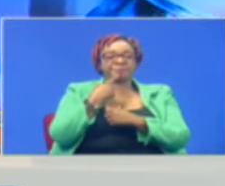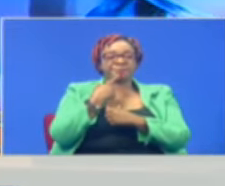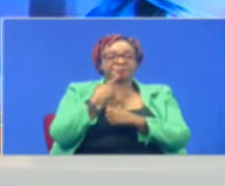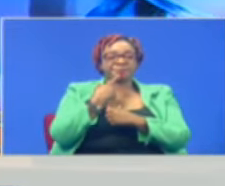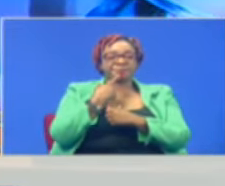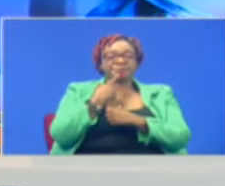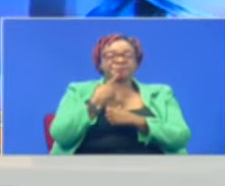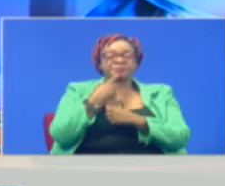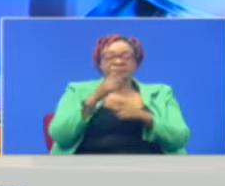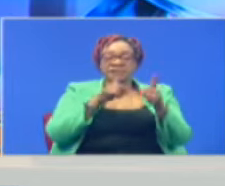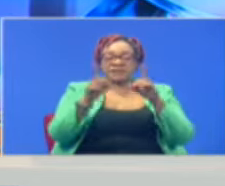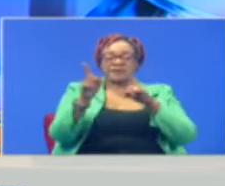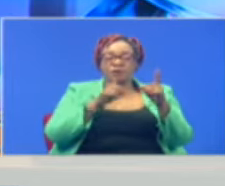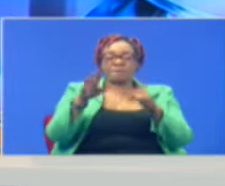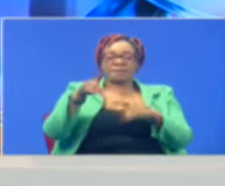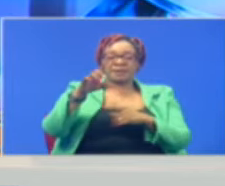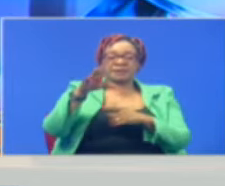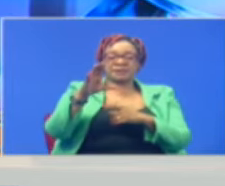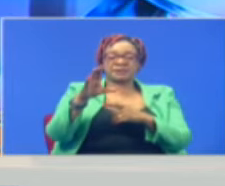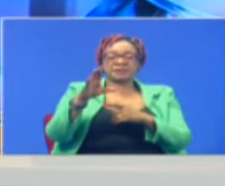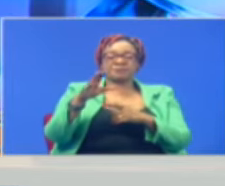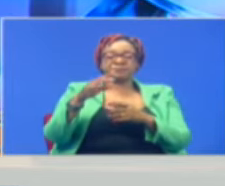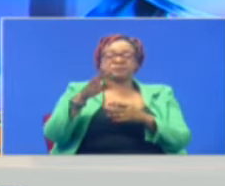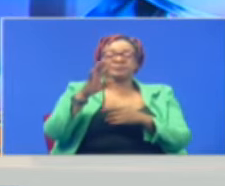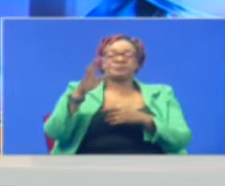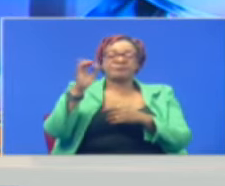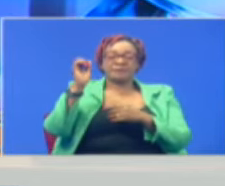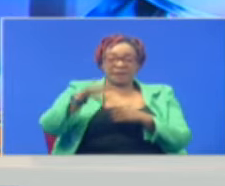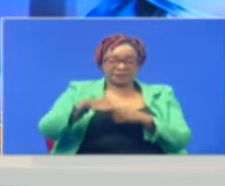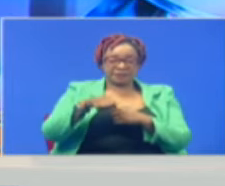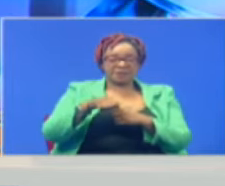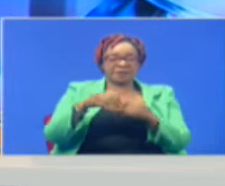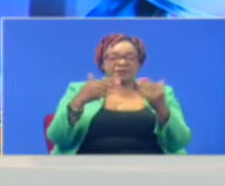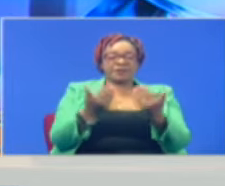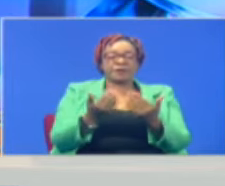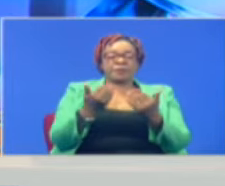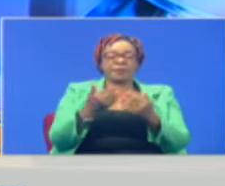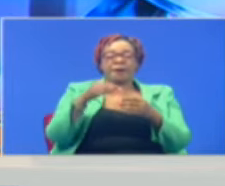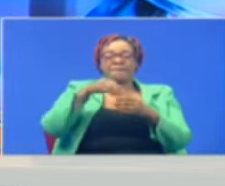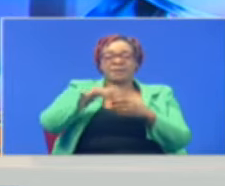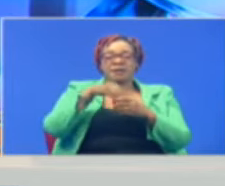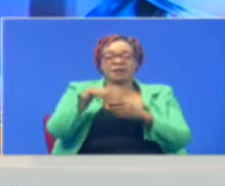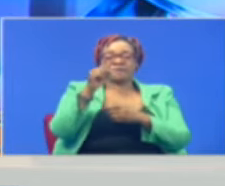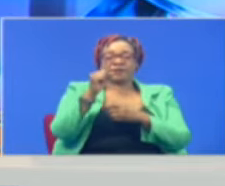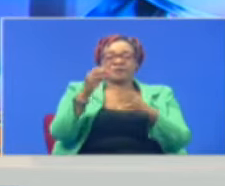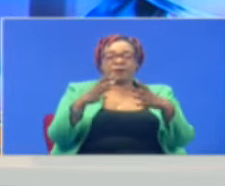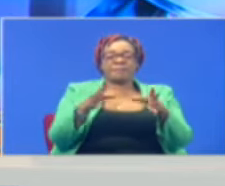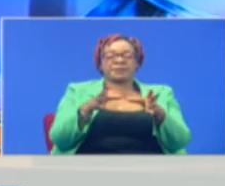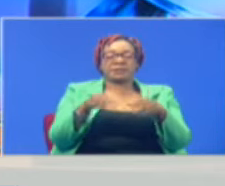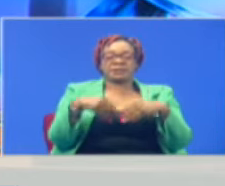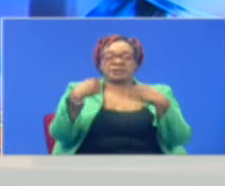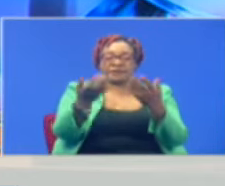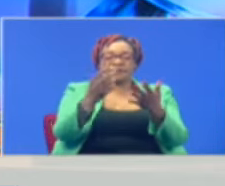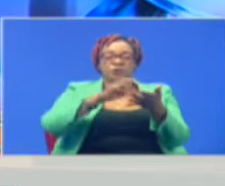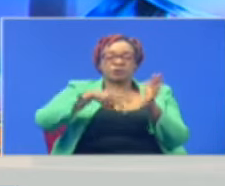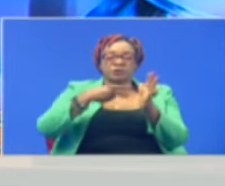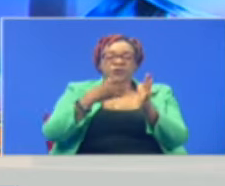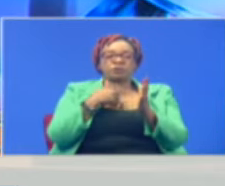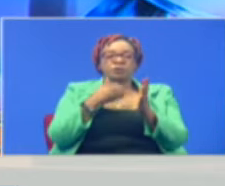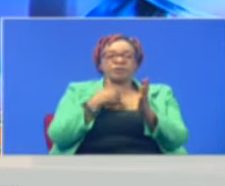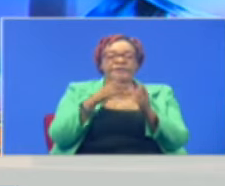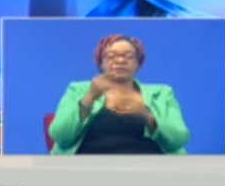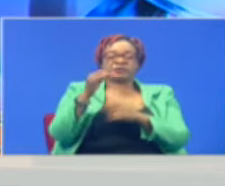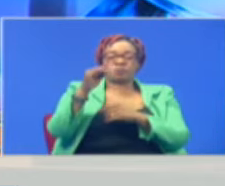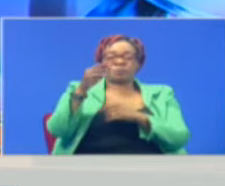telecom operators, Safaricom PLC, Airtel Networks Kenya Limited, are among 5 companies awarded contracts to roll out mobile